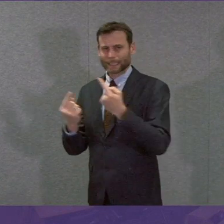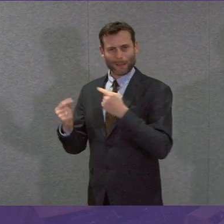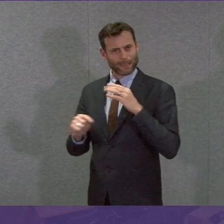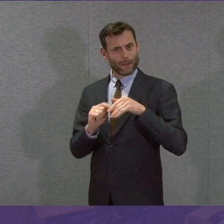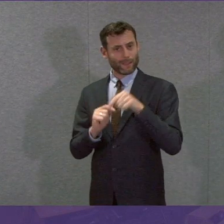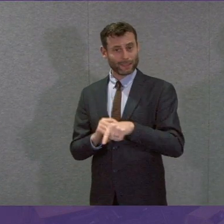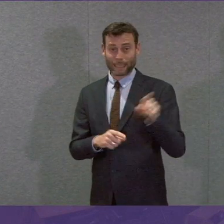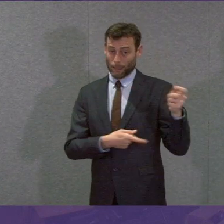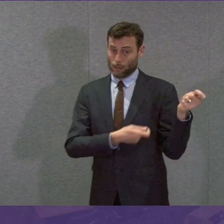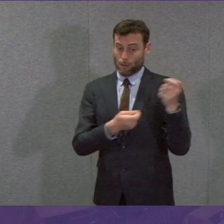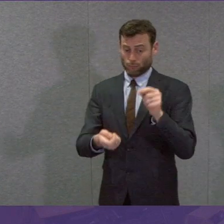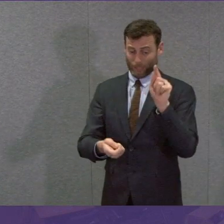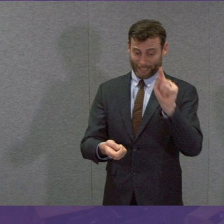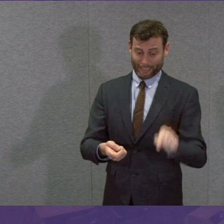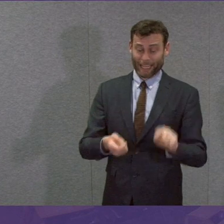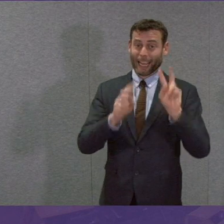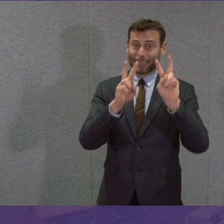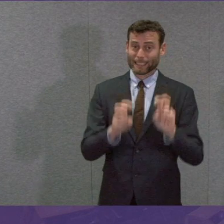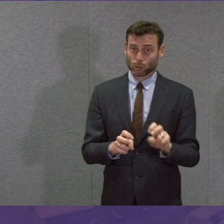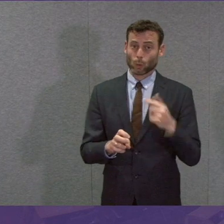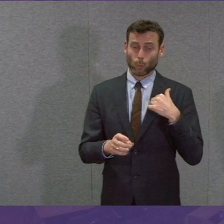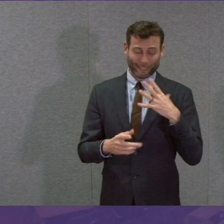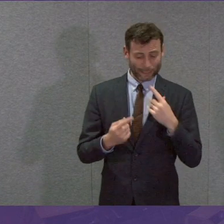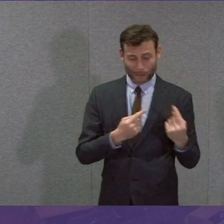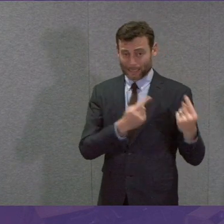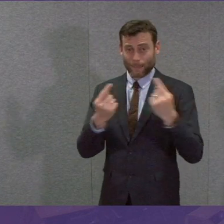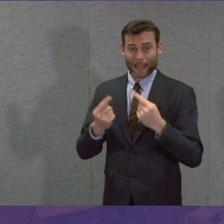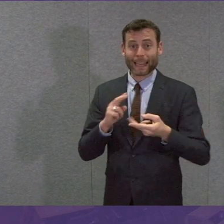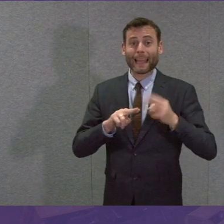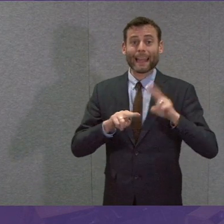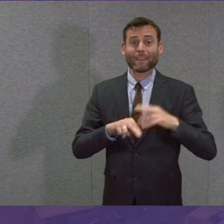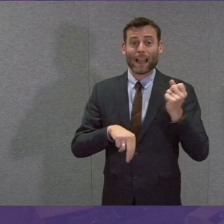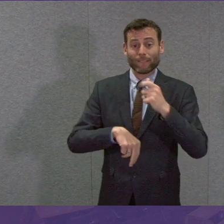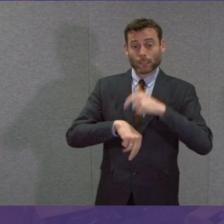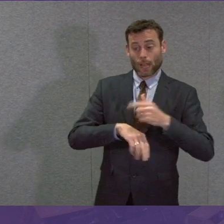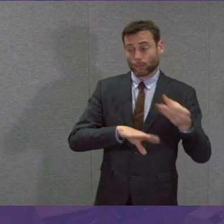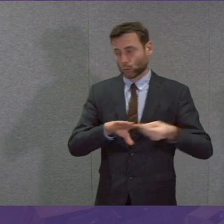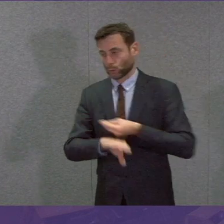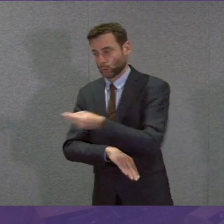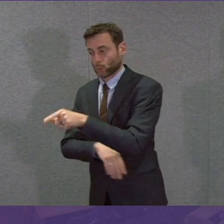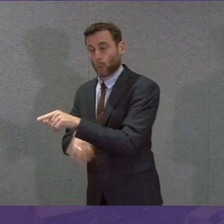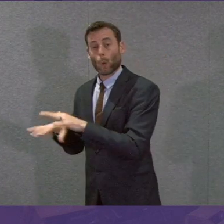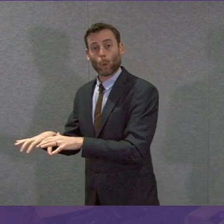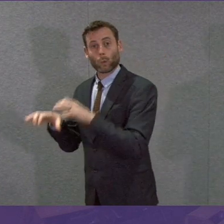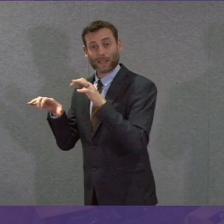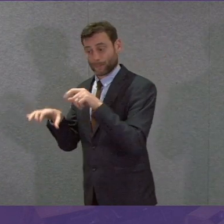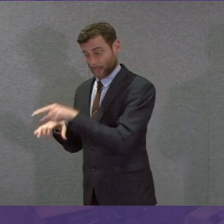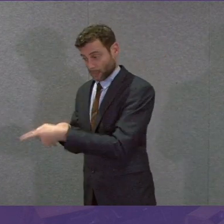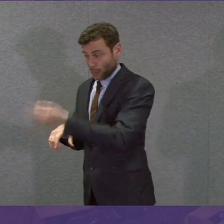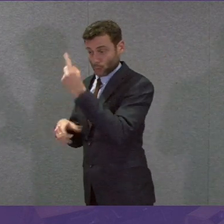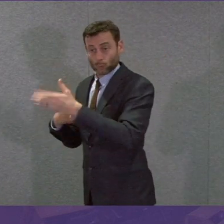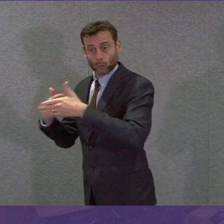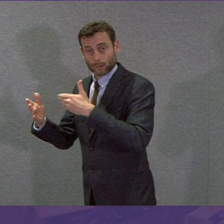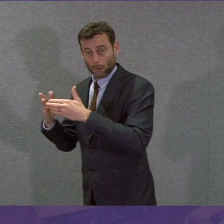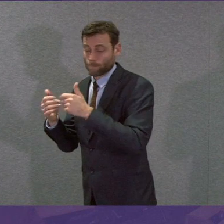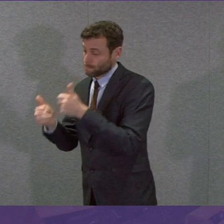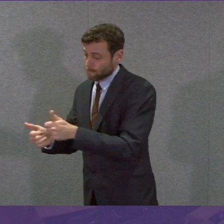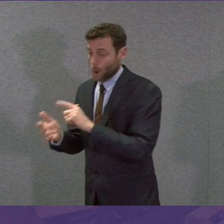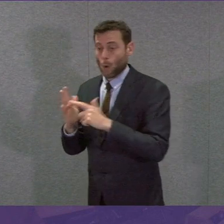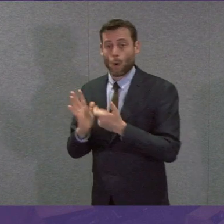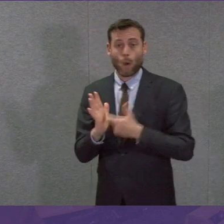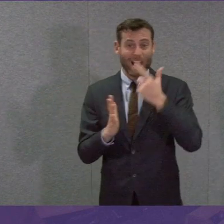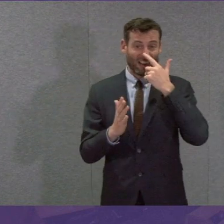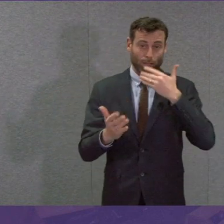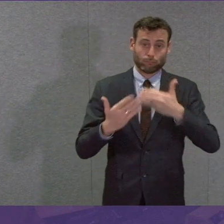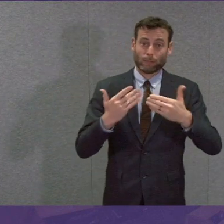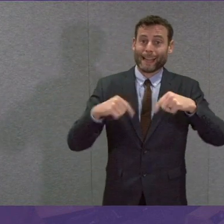Patrick Harvey makes. If we can find a way to influence those at Westminster, fine. If we can find a way to do them ourselves, fine. I mean, I think the work that's been done together on this bill is